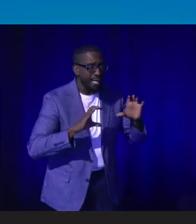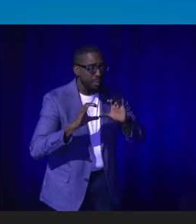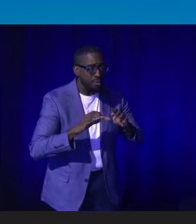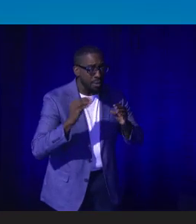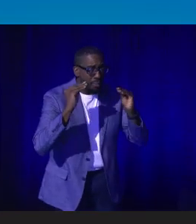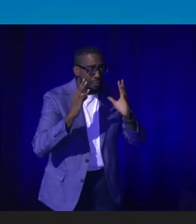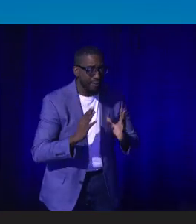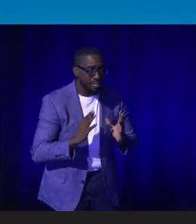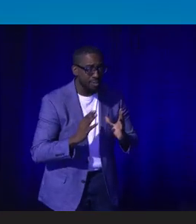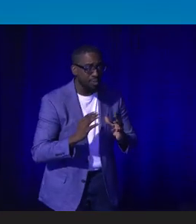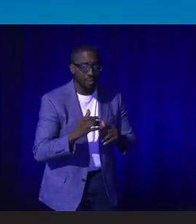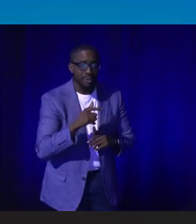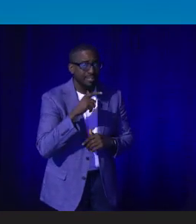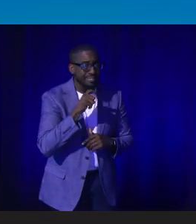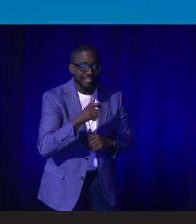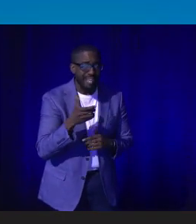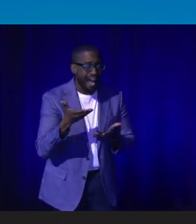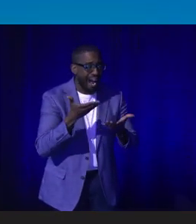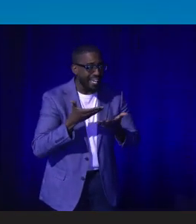speech.